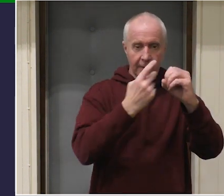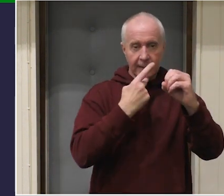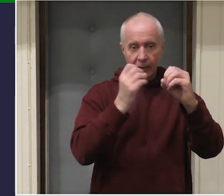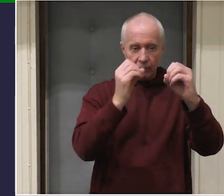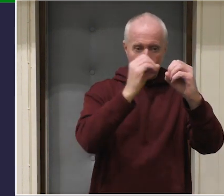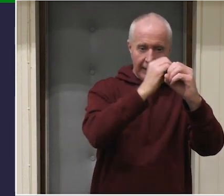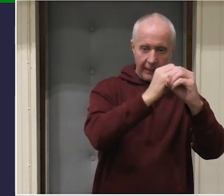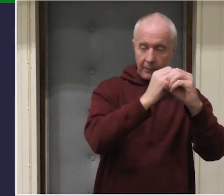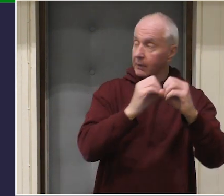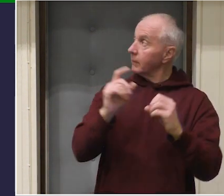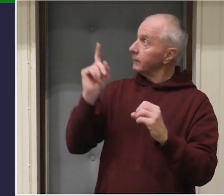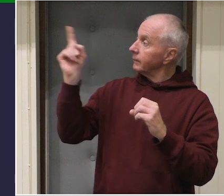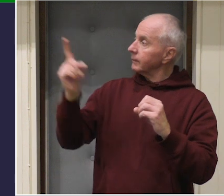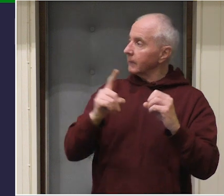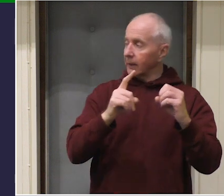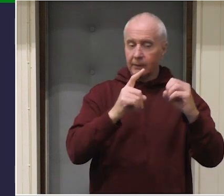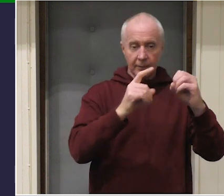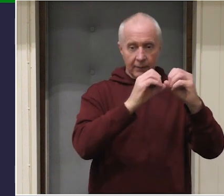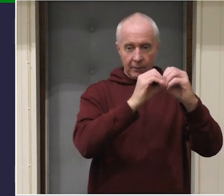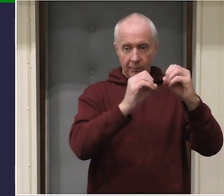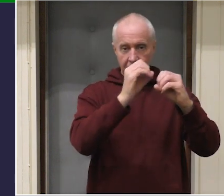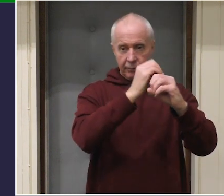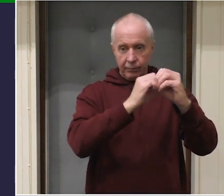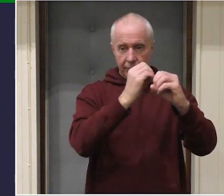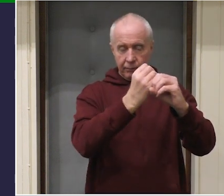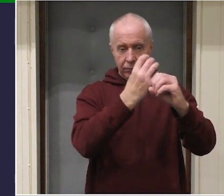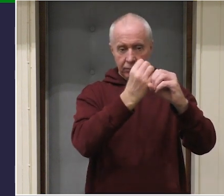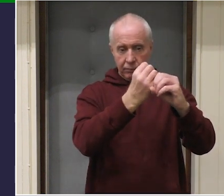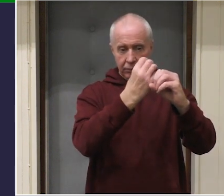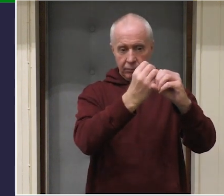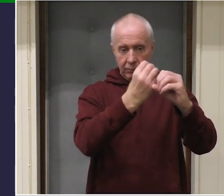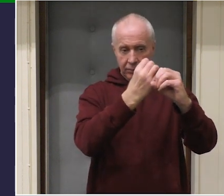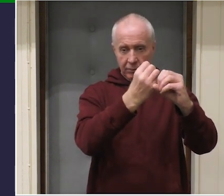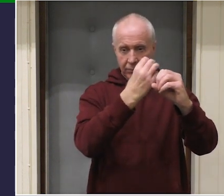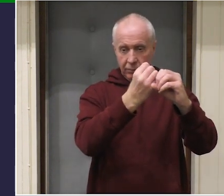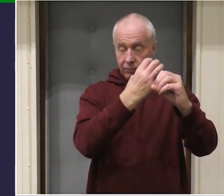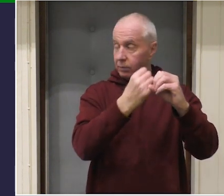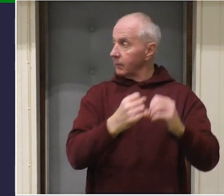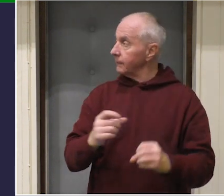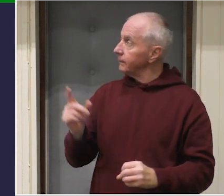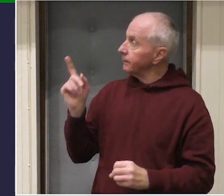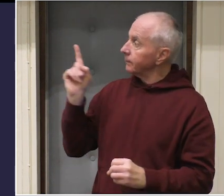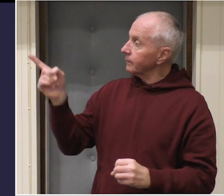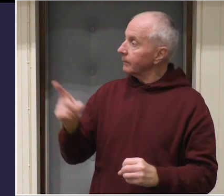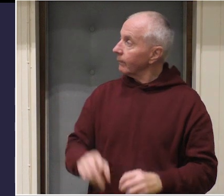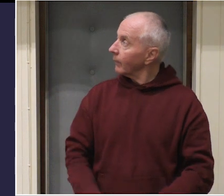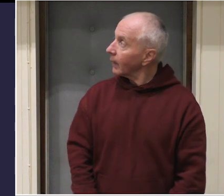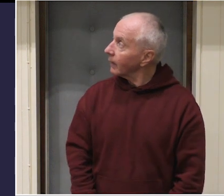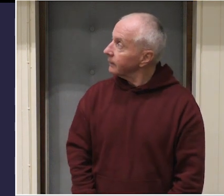and that out there looks like it's a bit noisy. That's not noise, it's pulsations. And the great thing about this star is it's in the Pleiades.